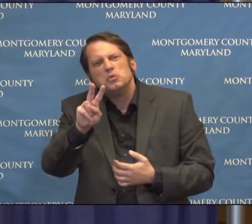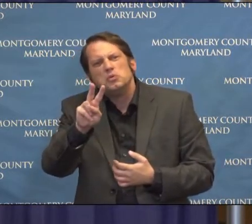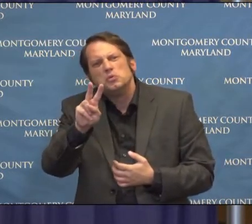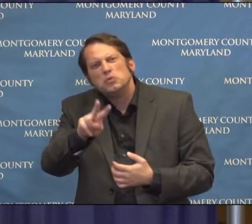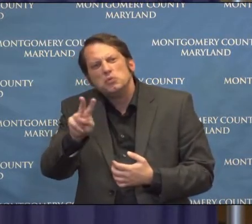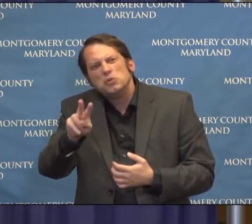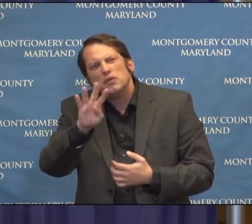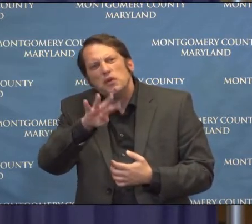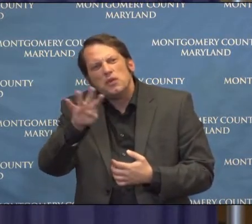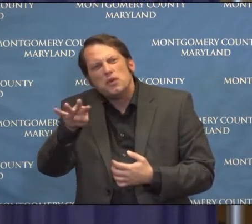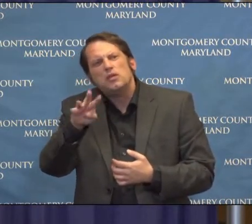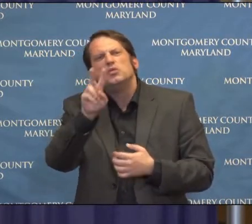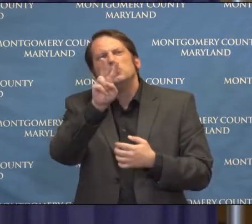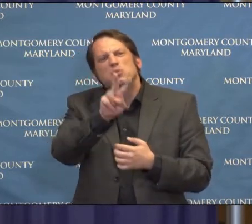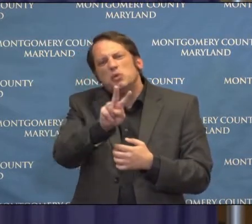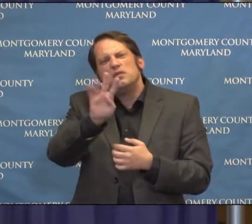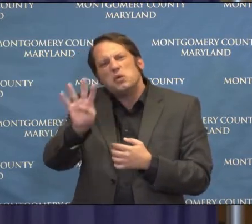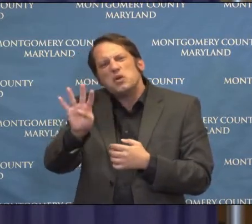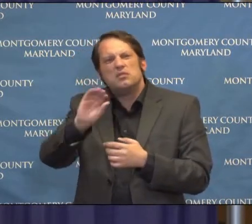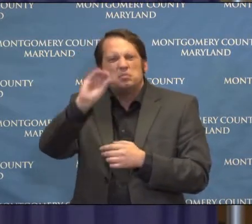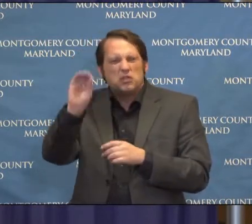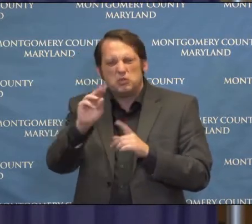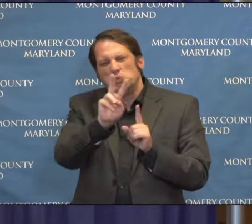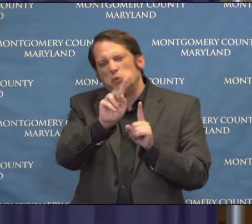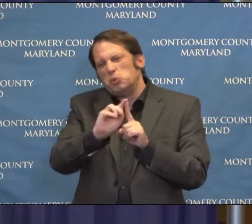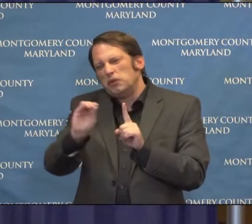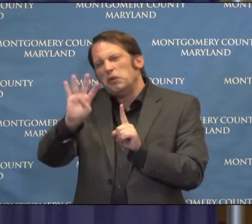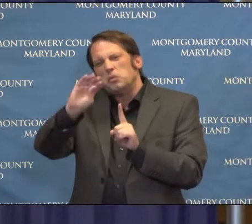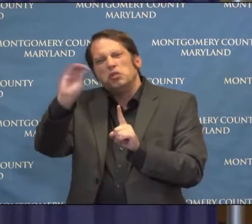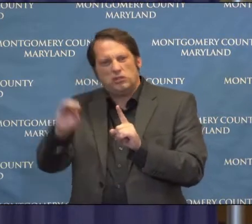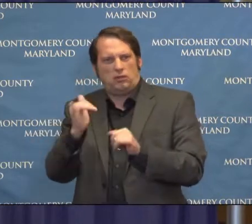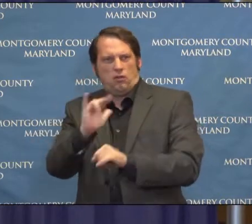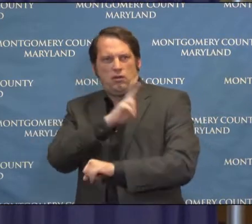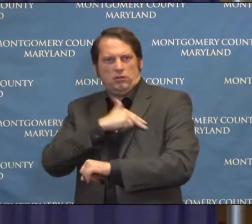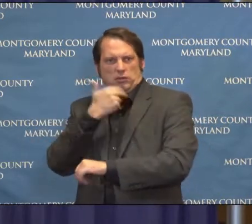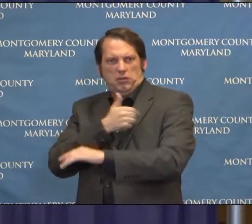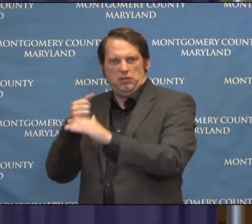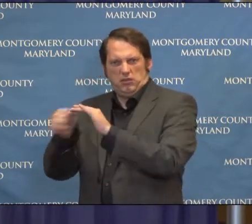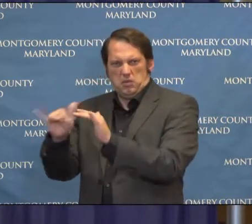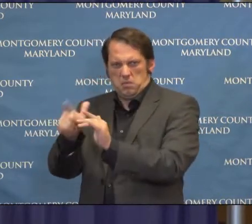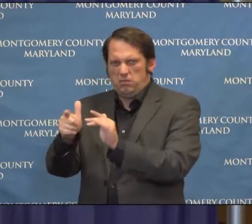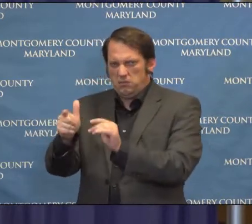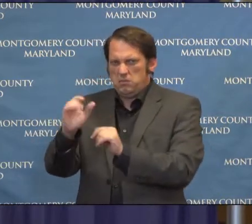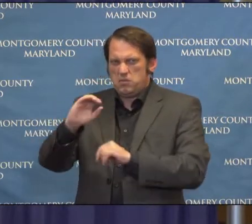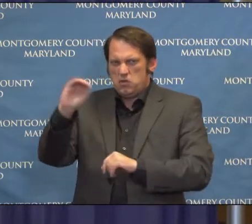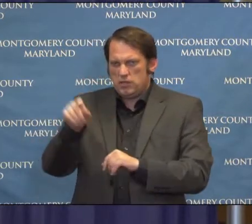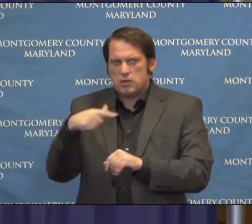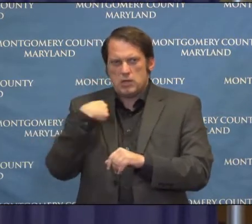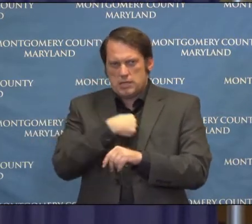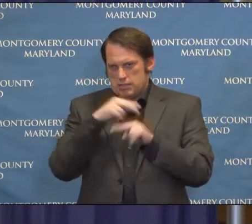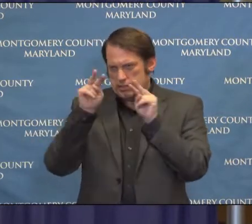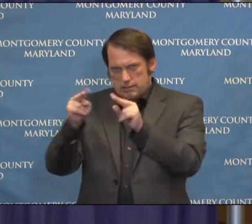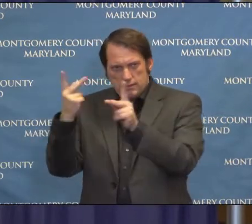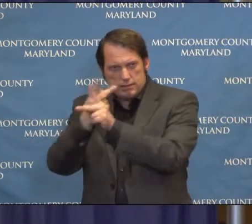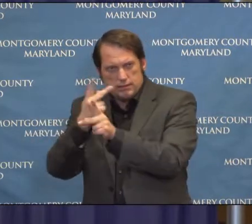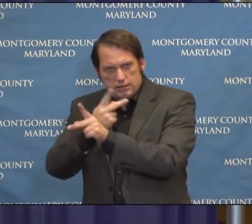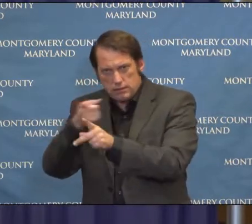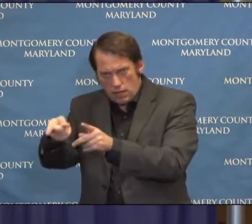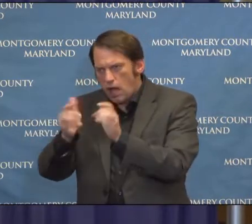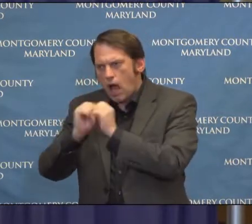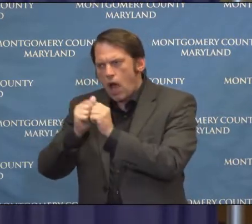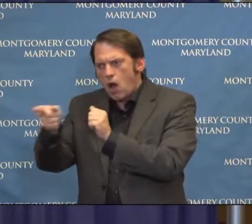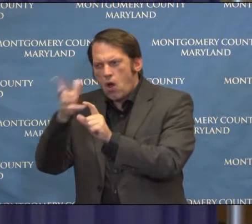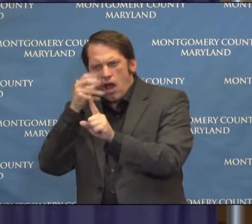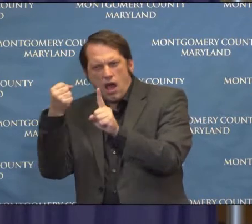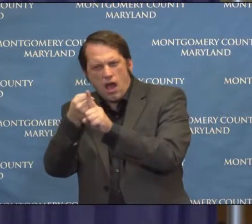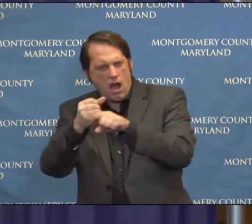as a measure to determine what will be the impact on our healthcare system. And so something else that we have spent a lot of time since our